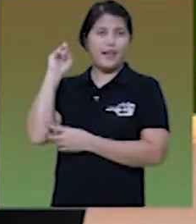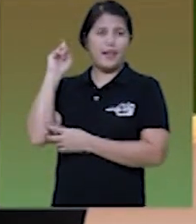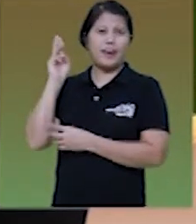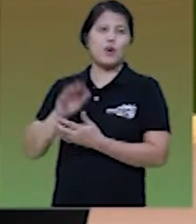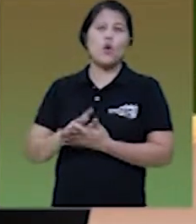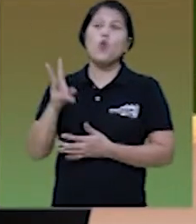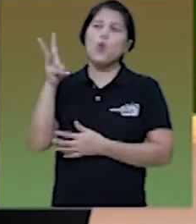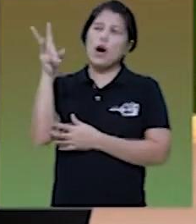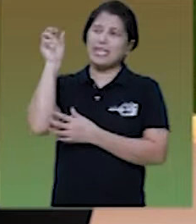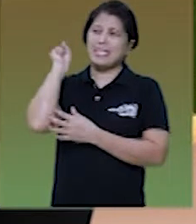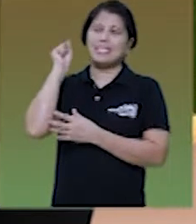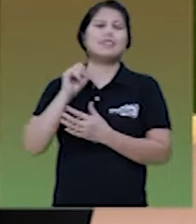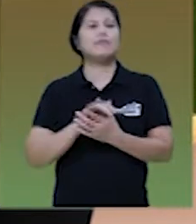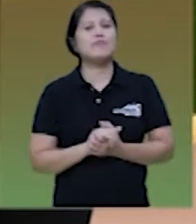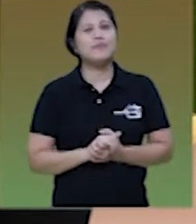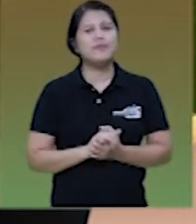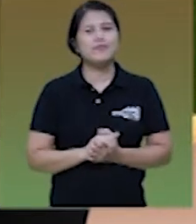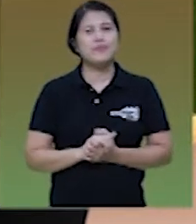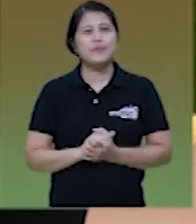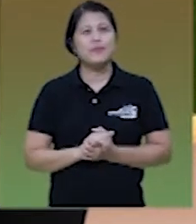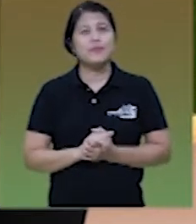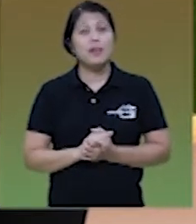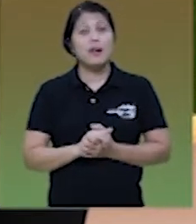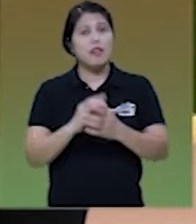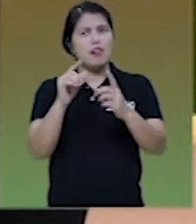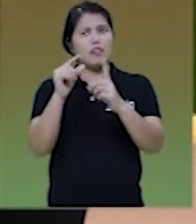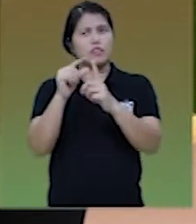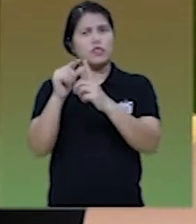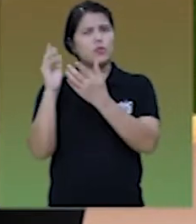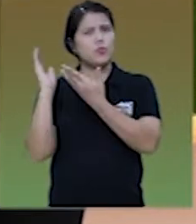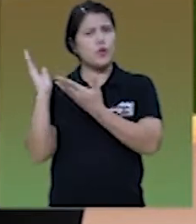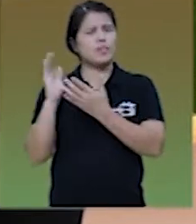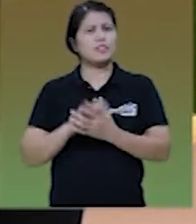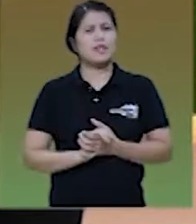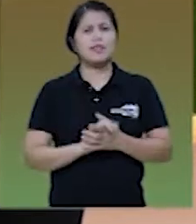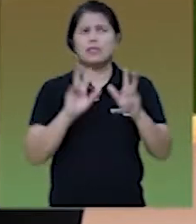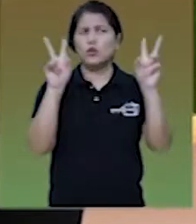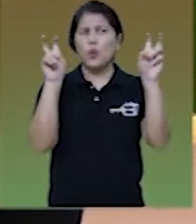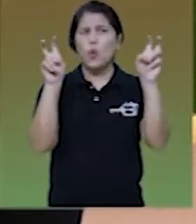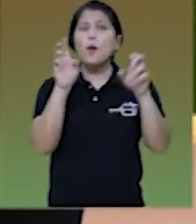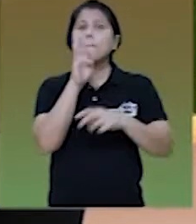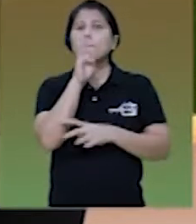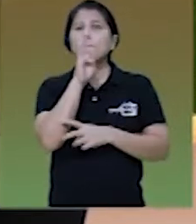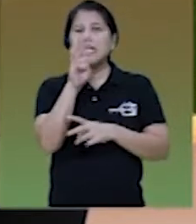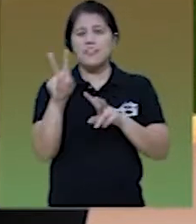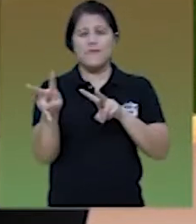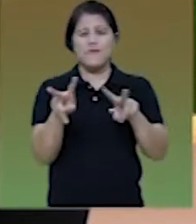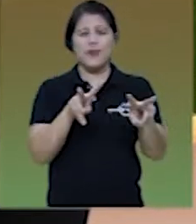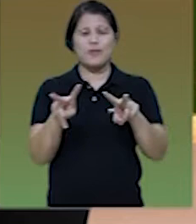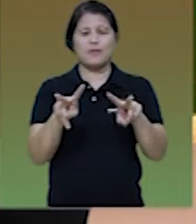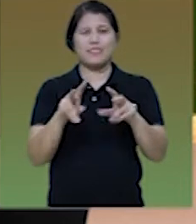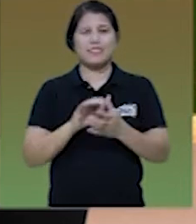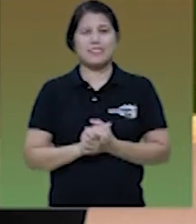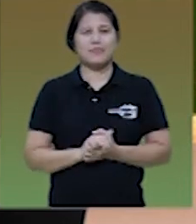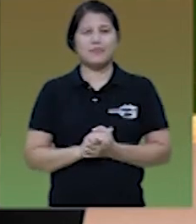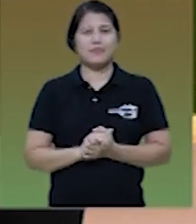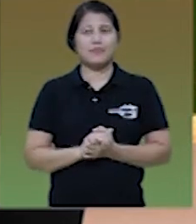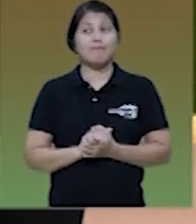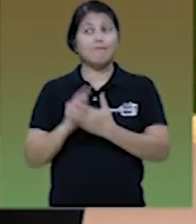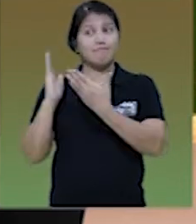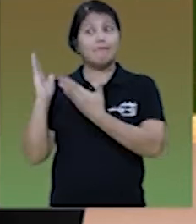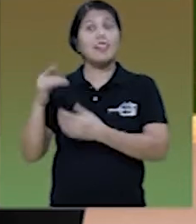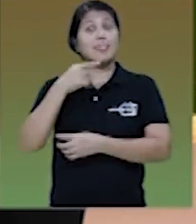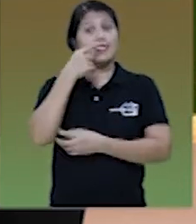were, was. These words are called be verbs. As